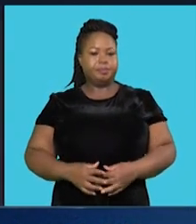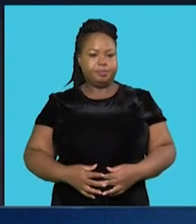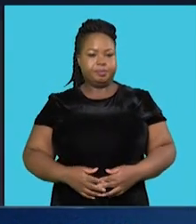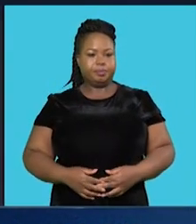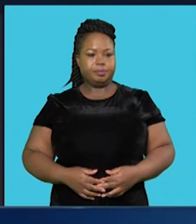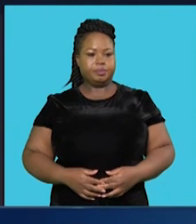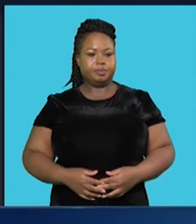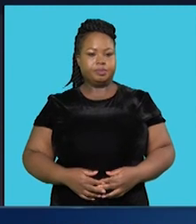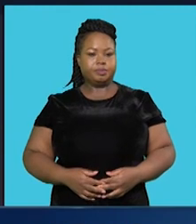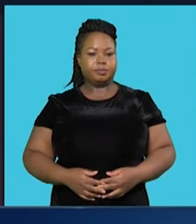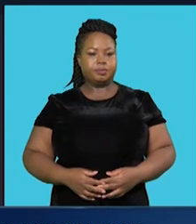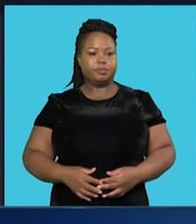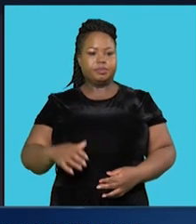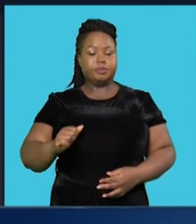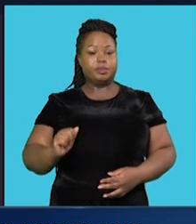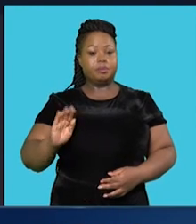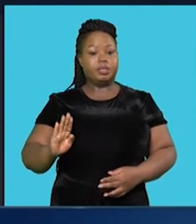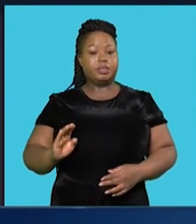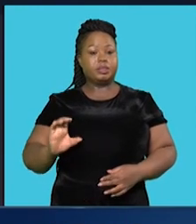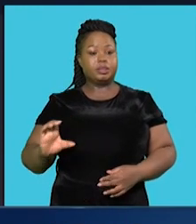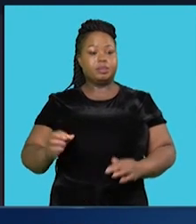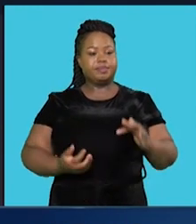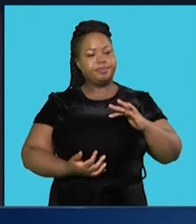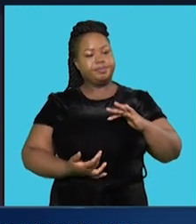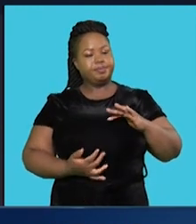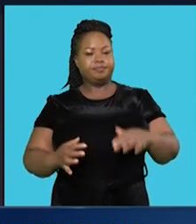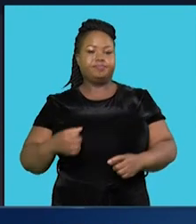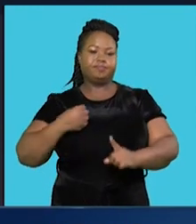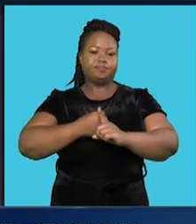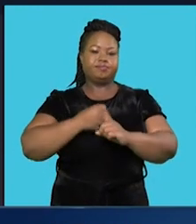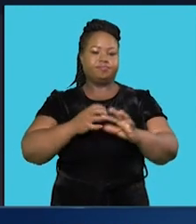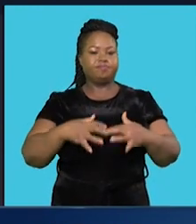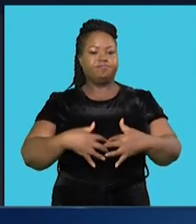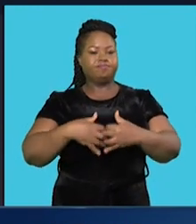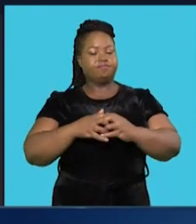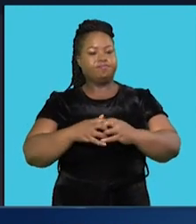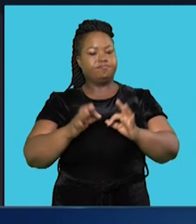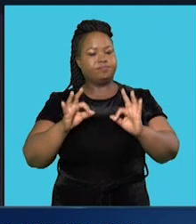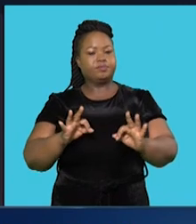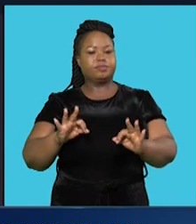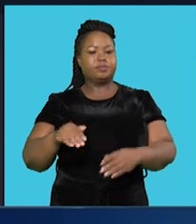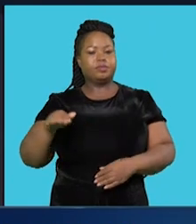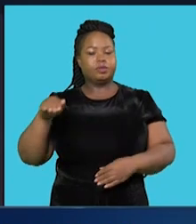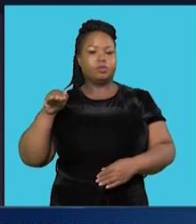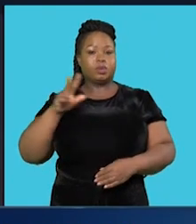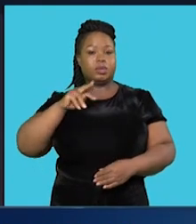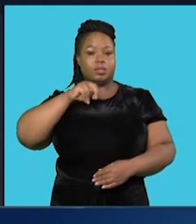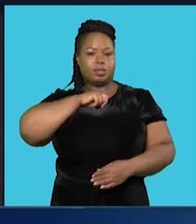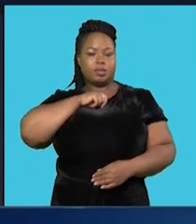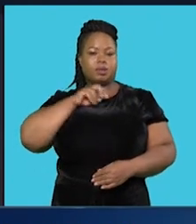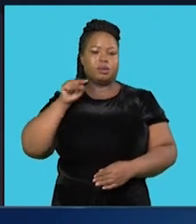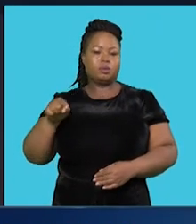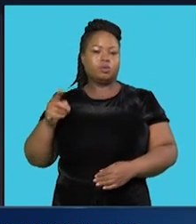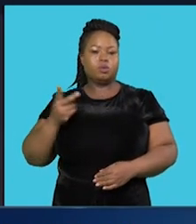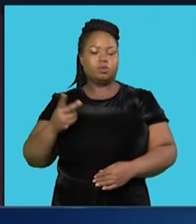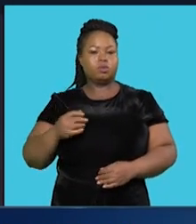the APC passionately advocates for establishment of a sovereign Zulu state in Wazulu-Natal and